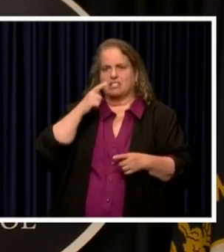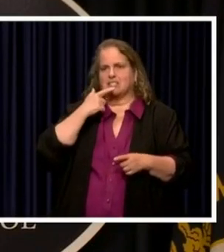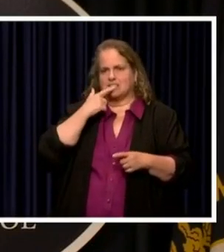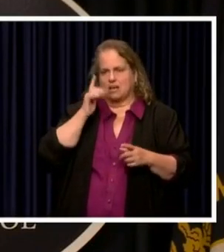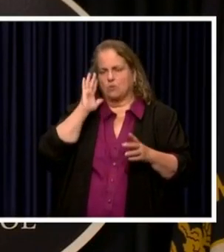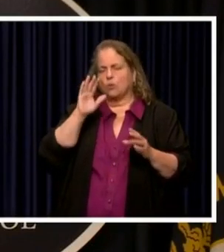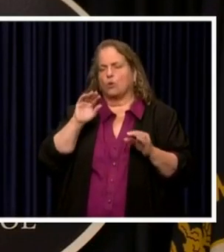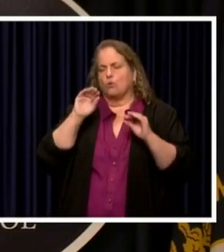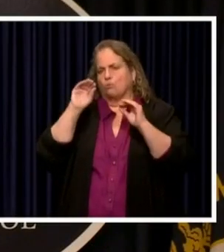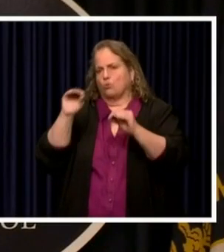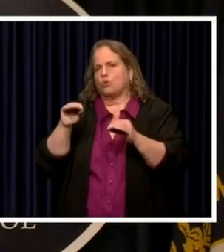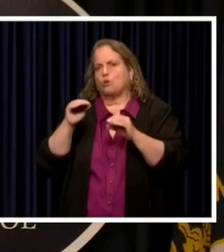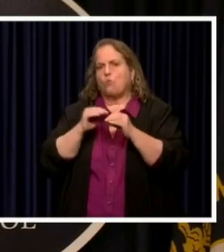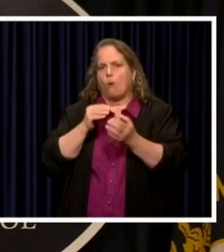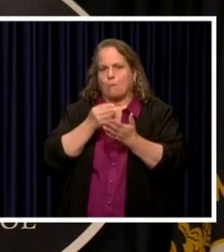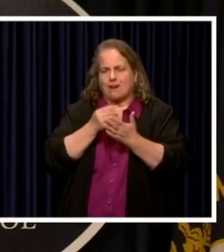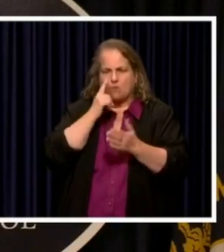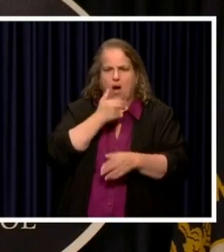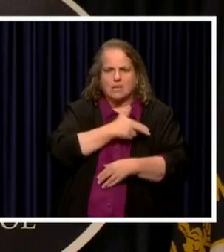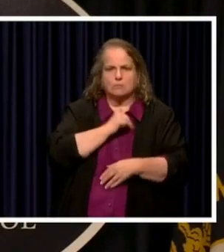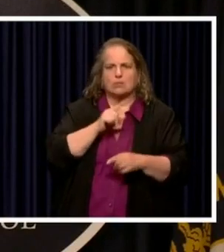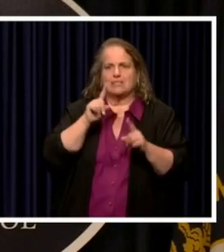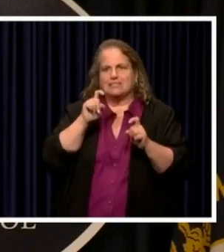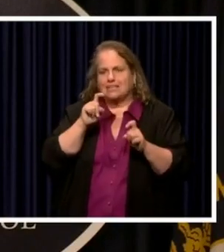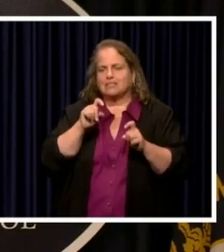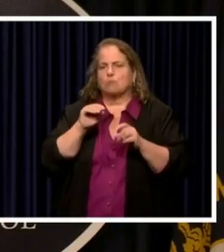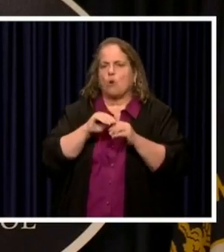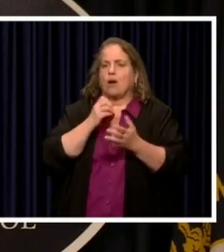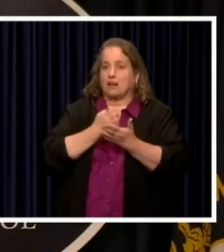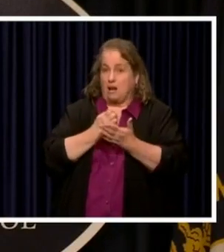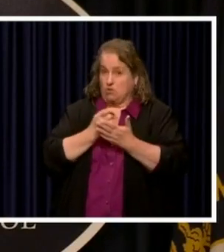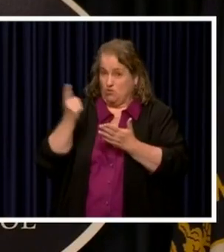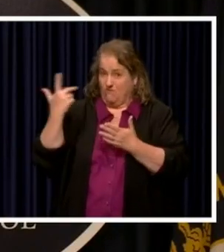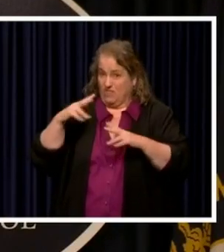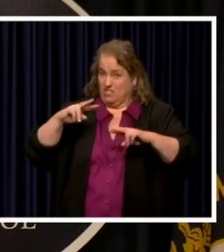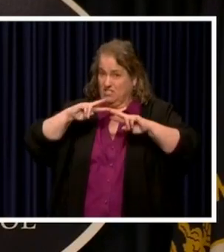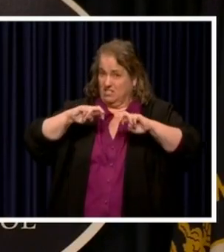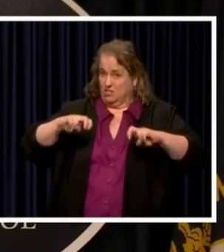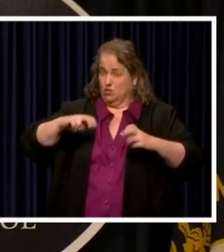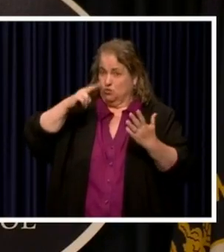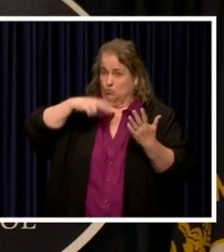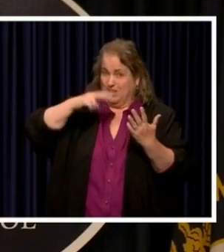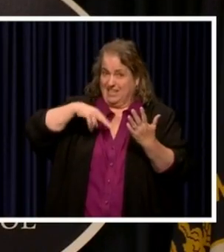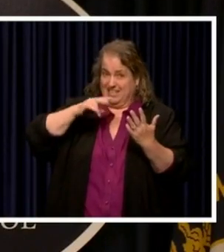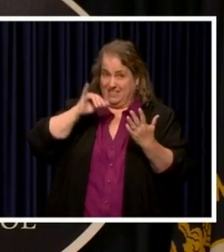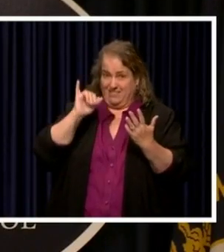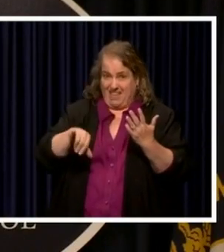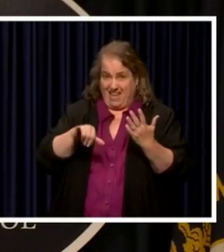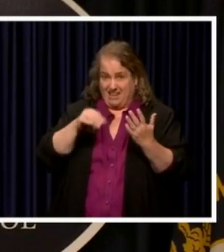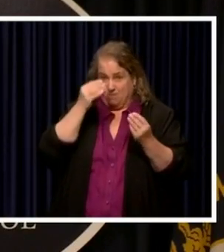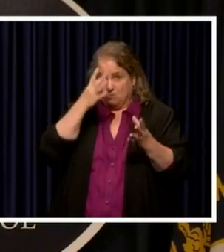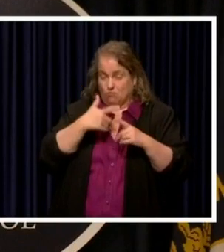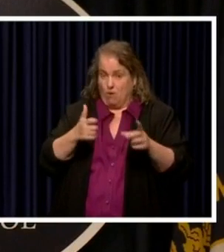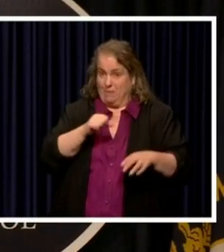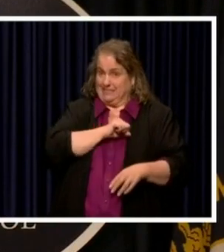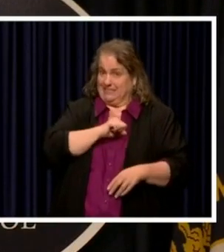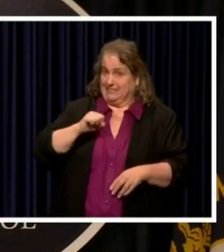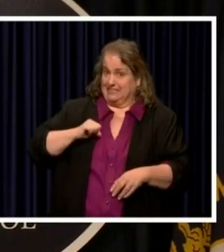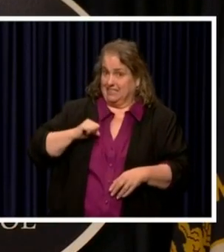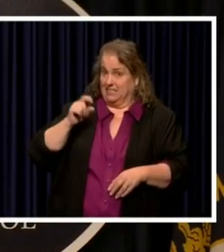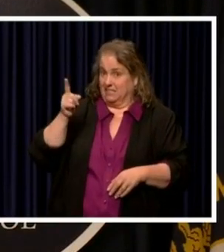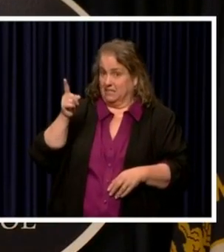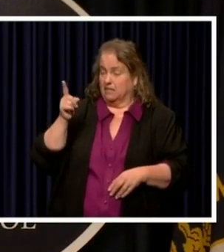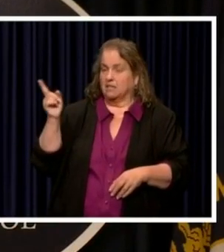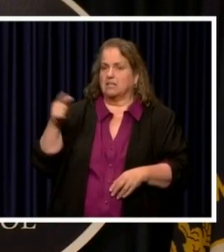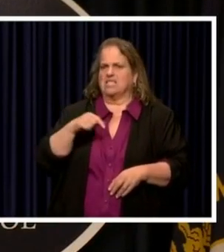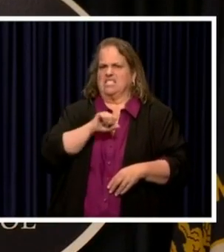some money for hospitals and testing. Don't know how much time you've had to really digest that package, but what are your thoughts on it?